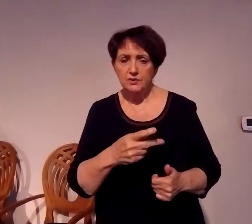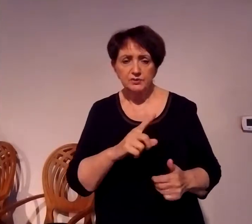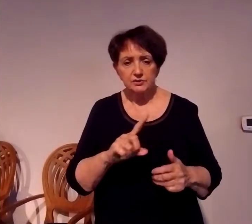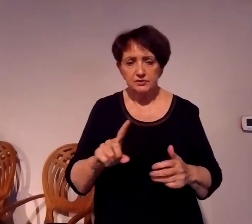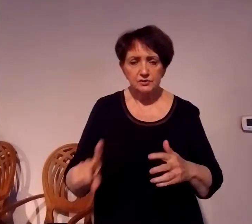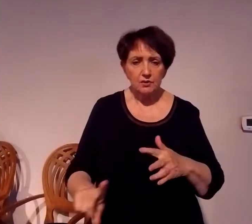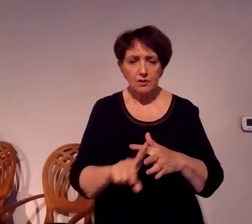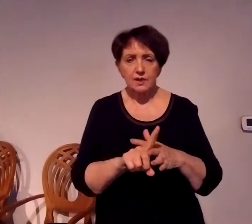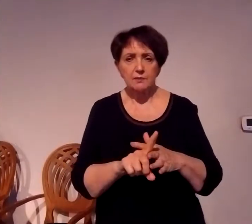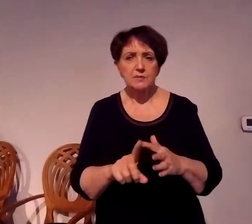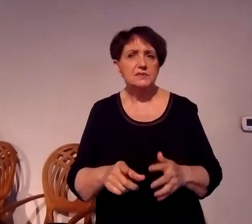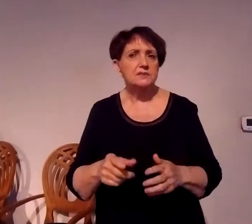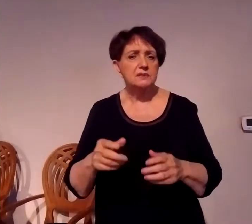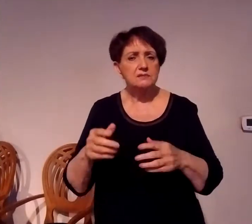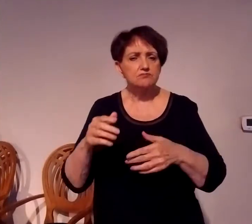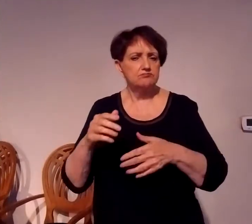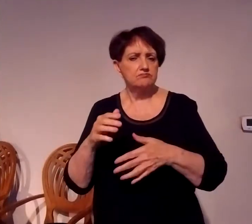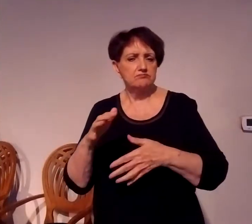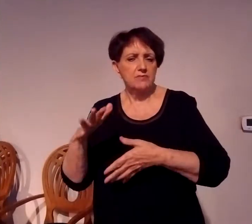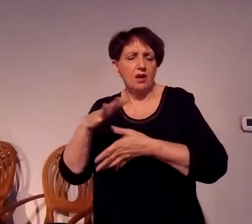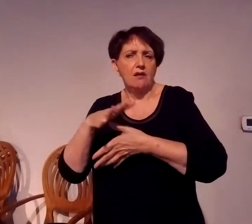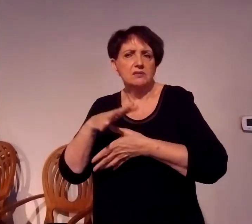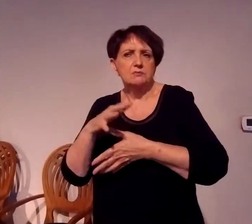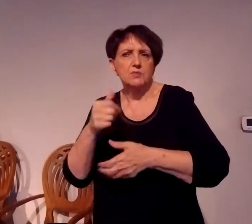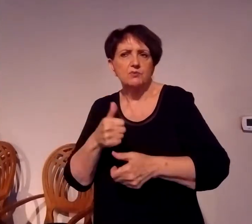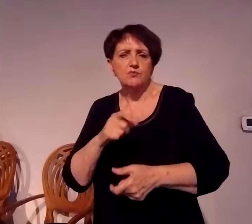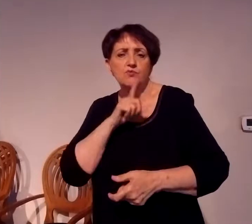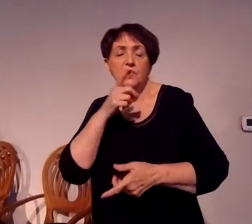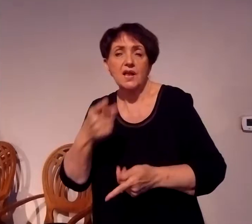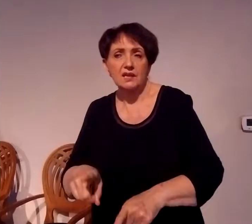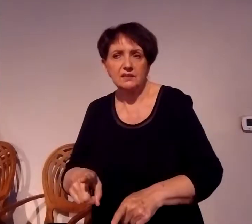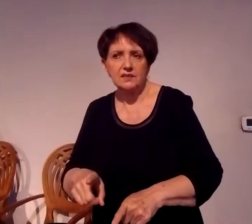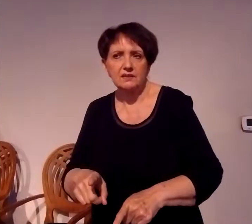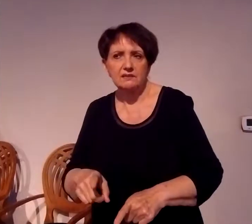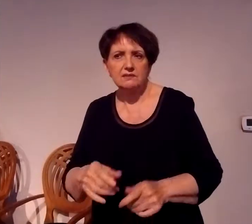this ultimate reality in individualized forms.